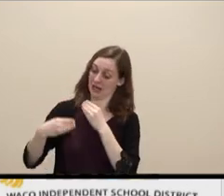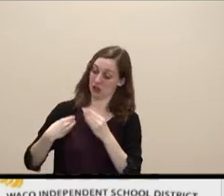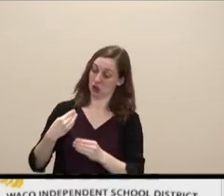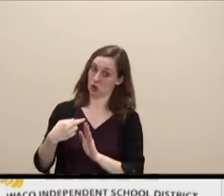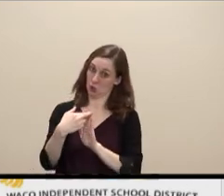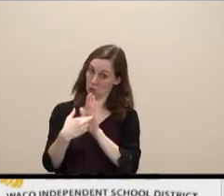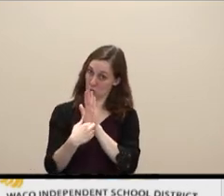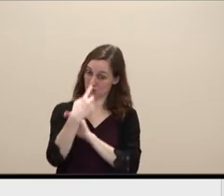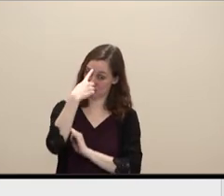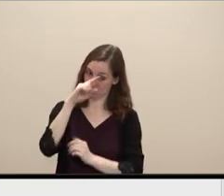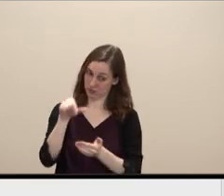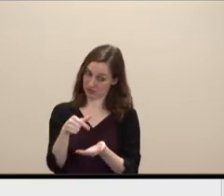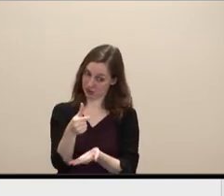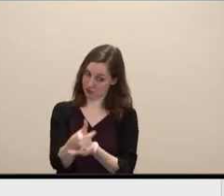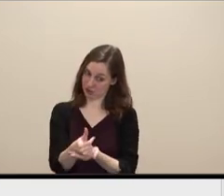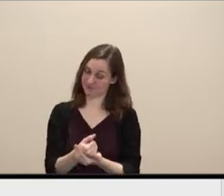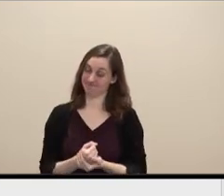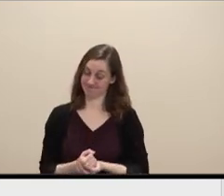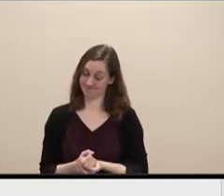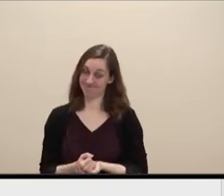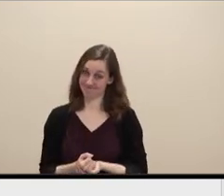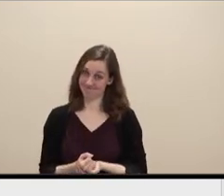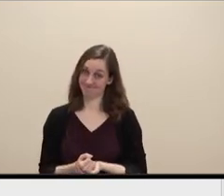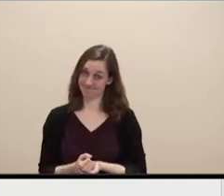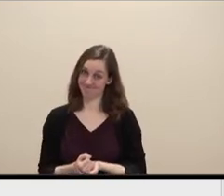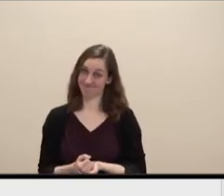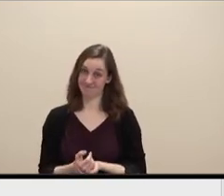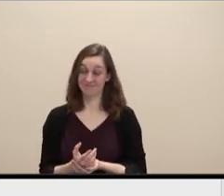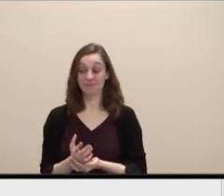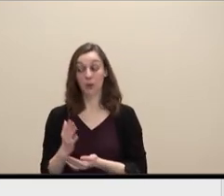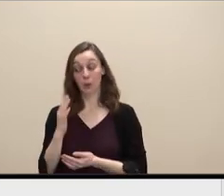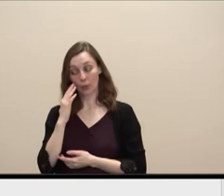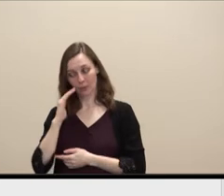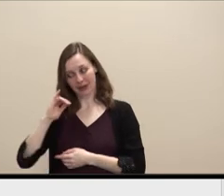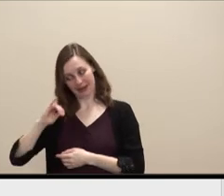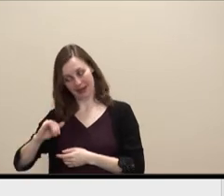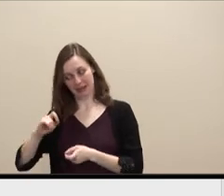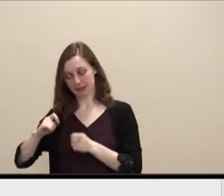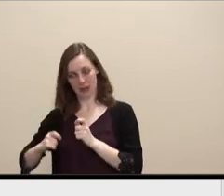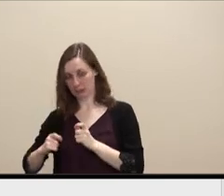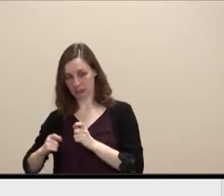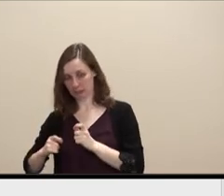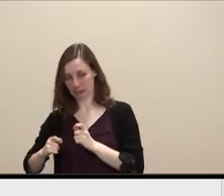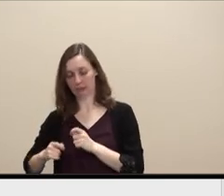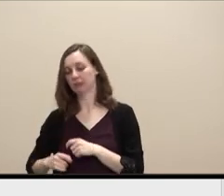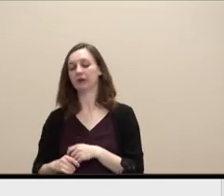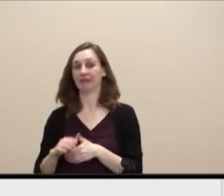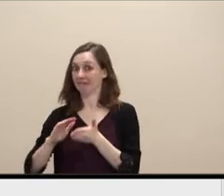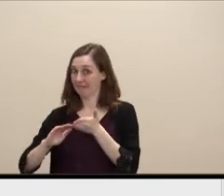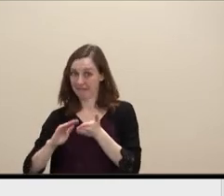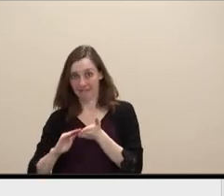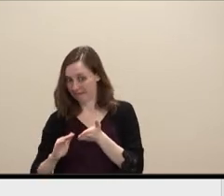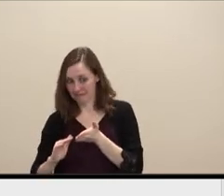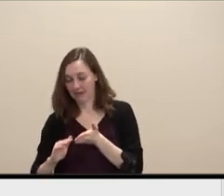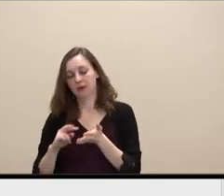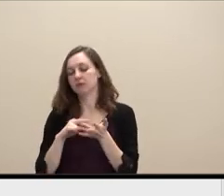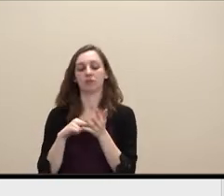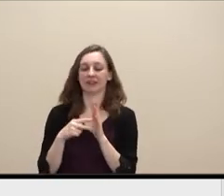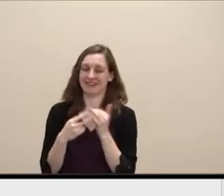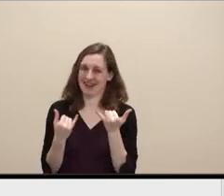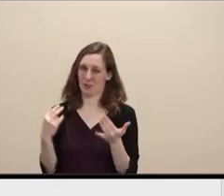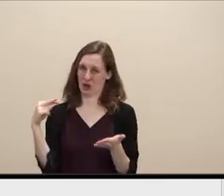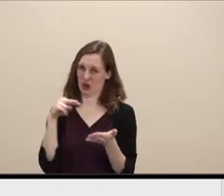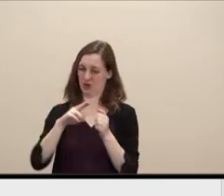normal rules to graduate. So with that in mind, we looked at the data from the fall of 2020. So this is this